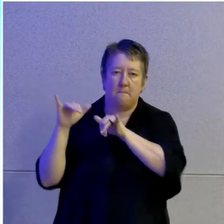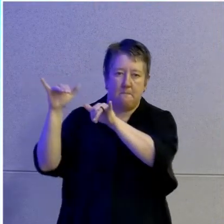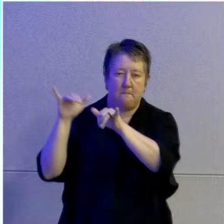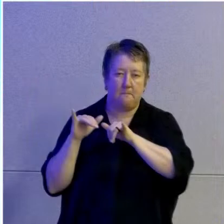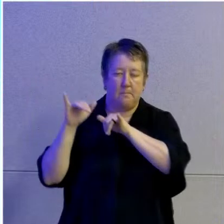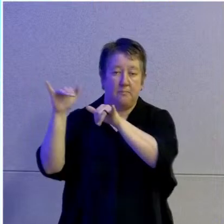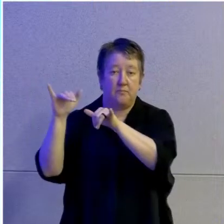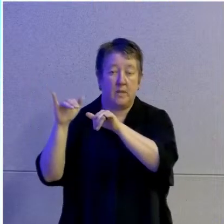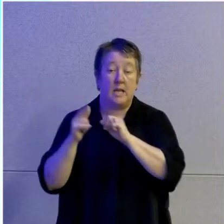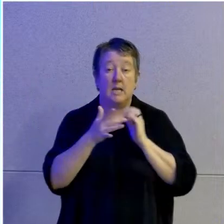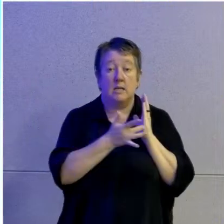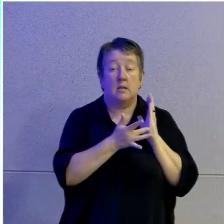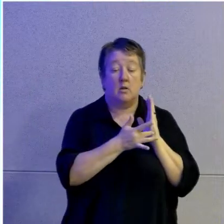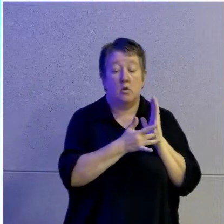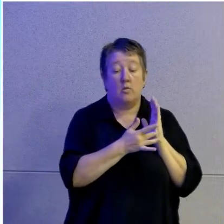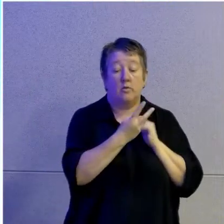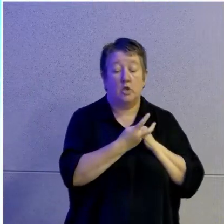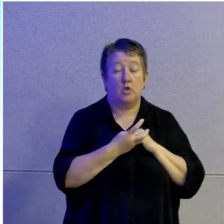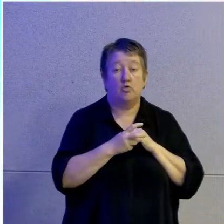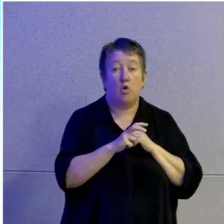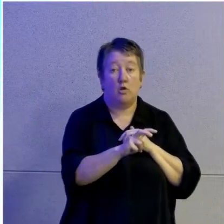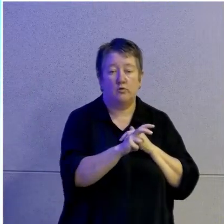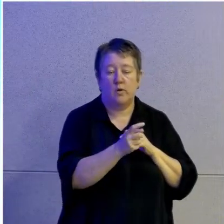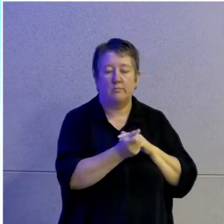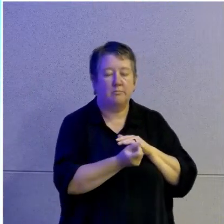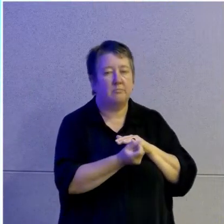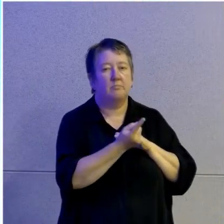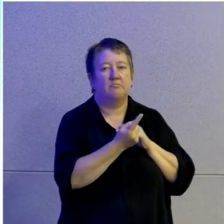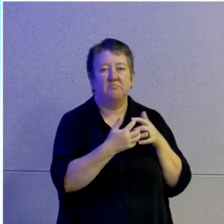transfer that emanates from participating